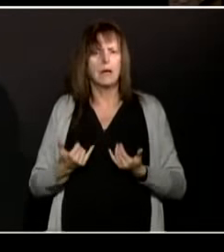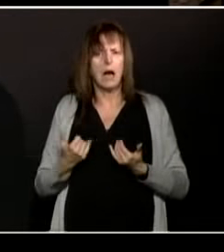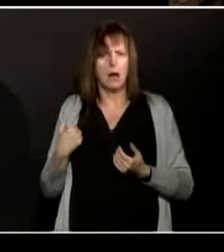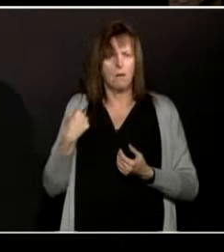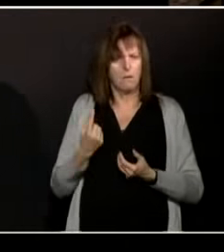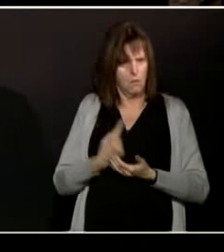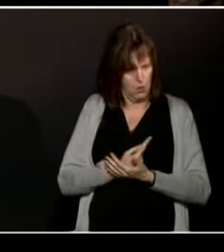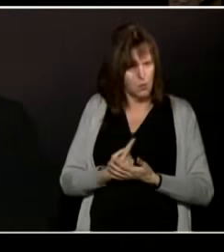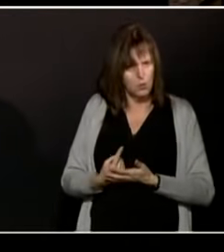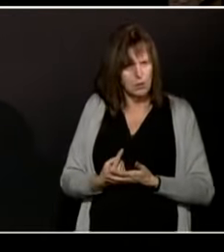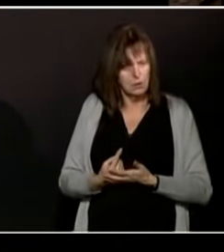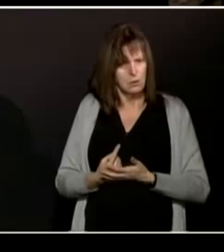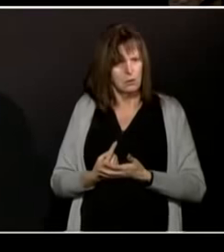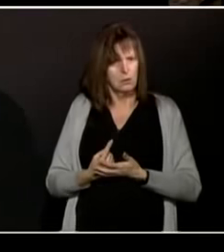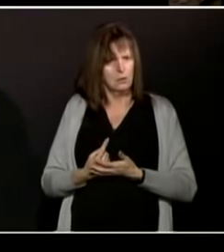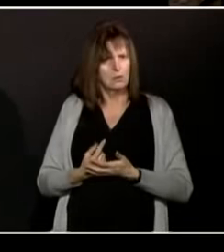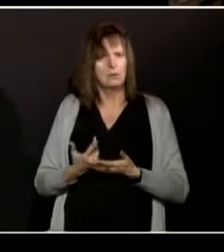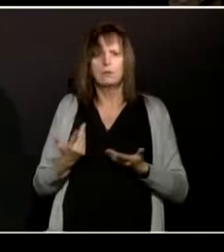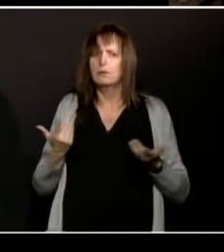work?